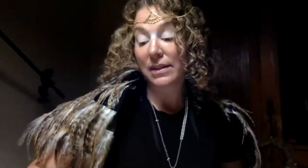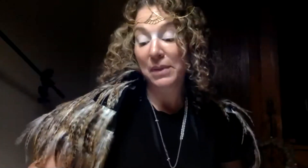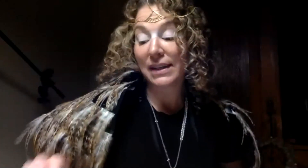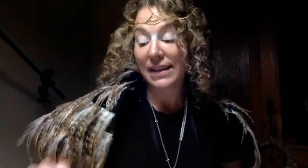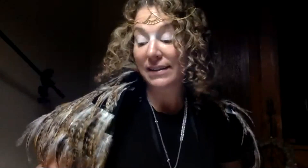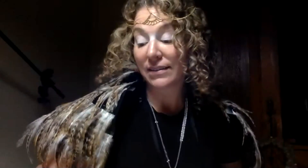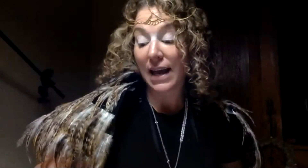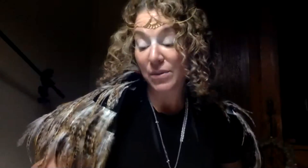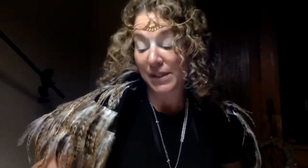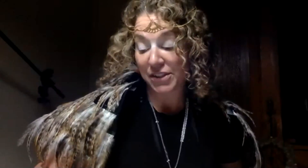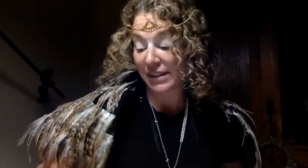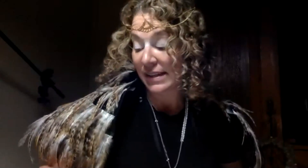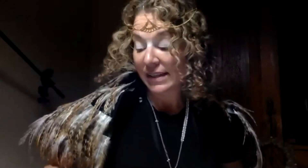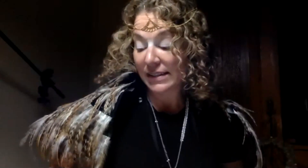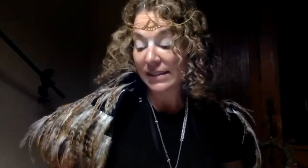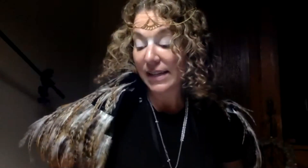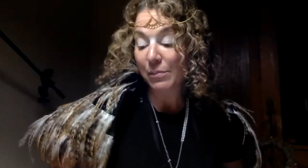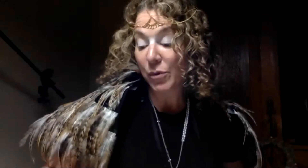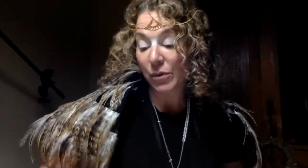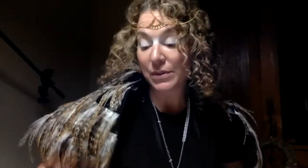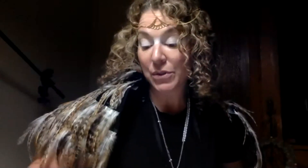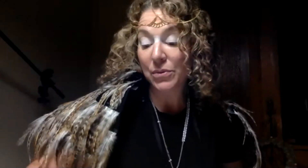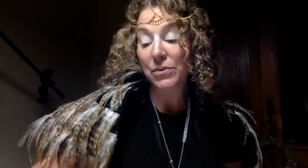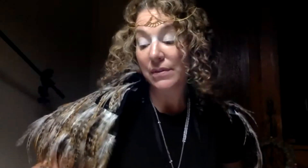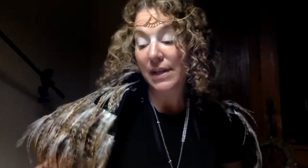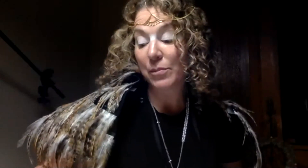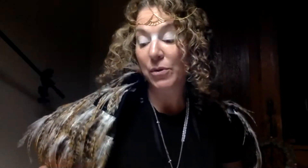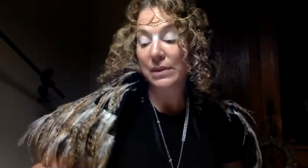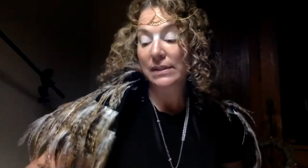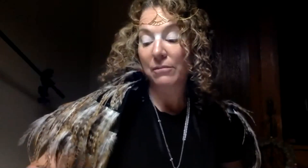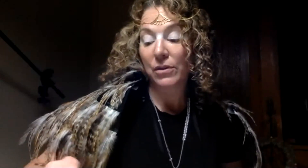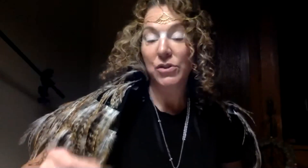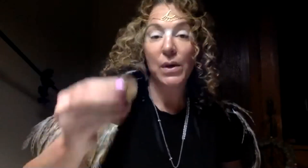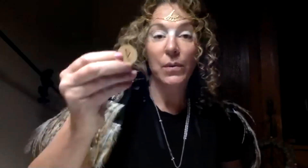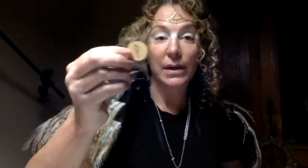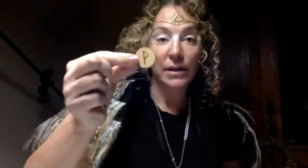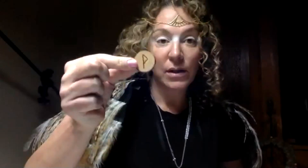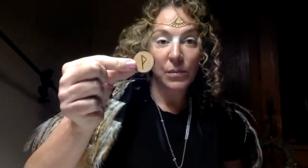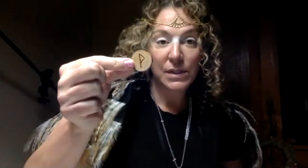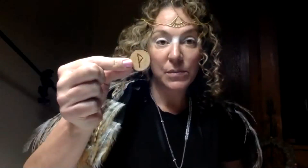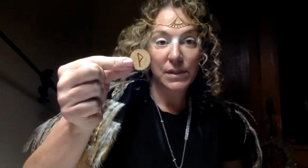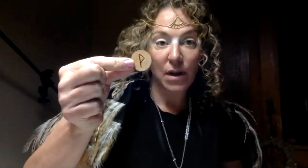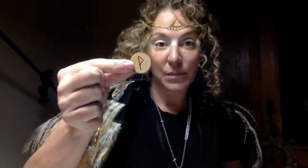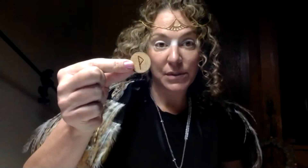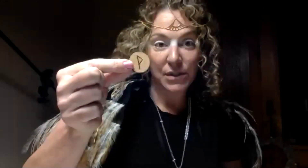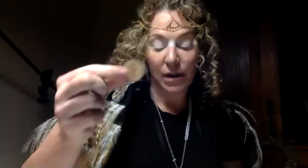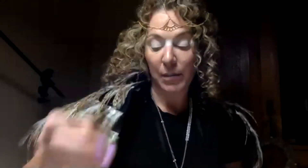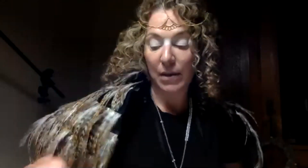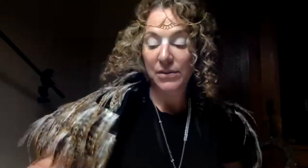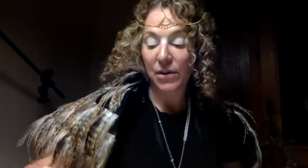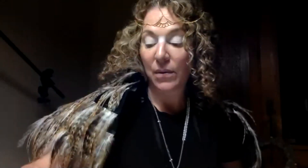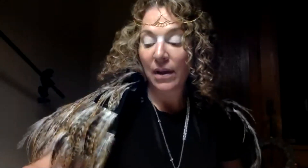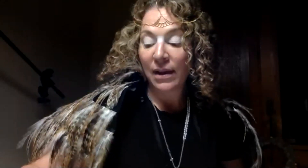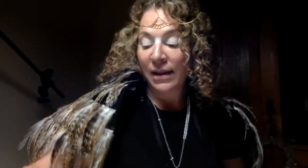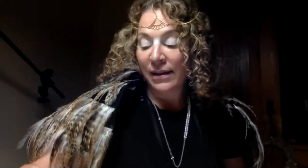out because it completely connected to the last question. It's the same runes, 2/3 of the same runes, except for the joy one, which is what Donna was just talking